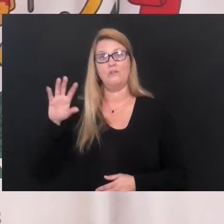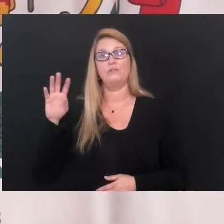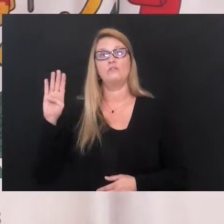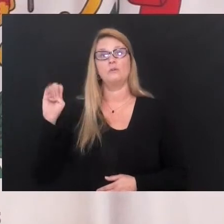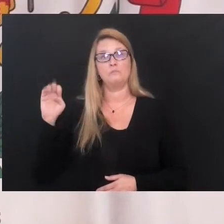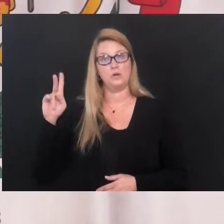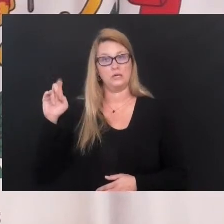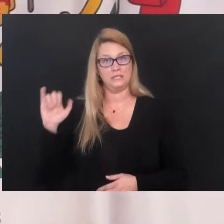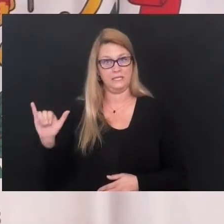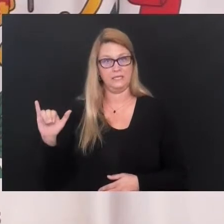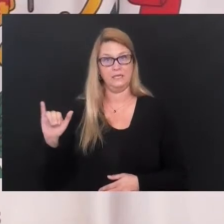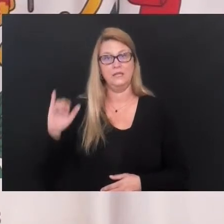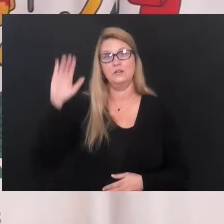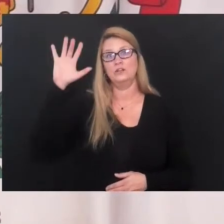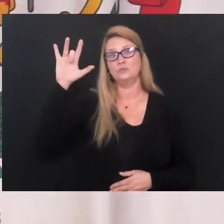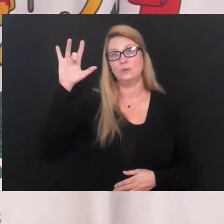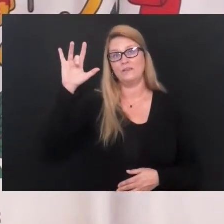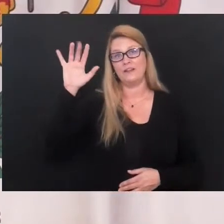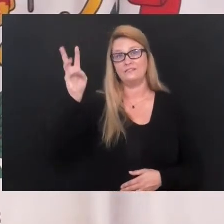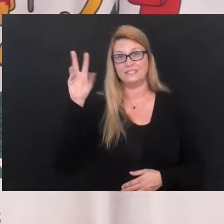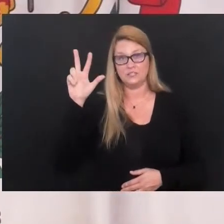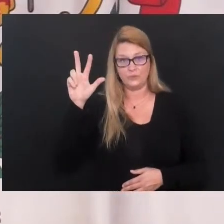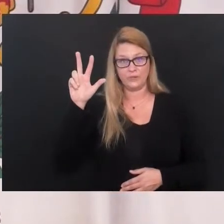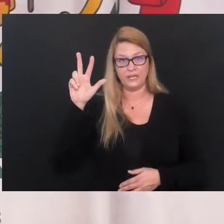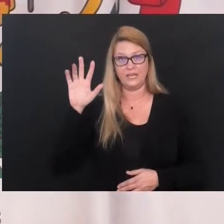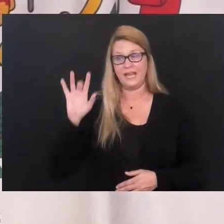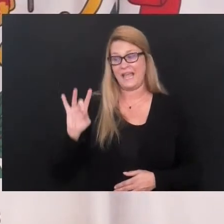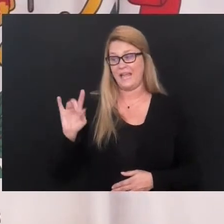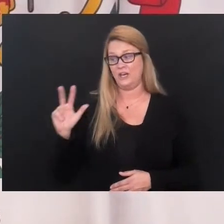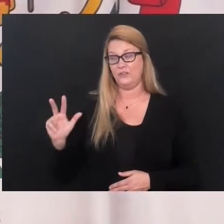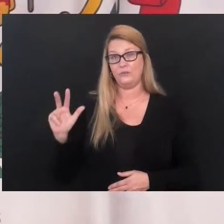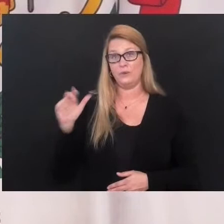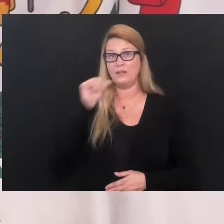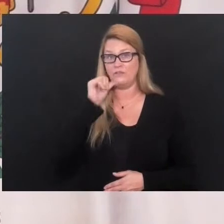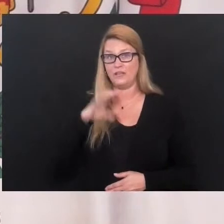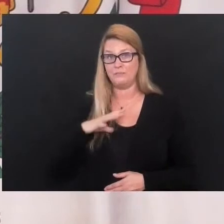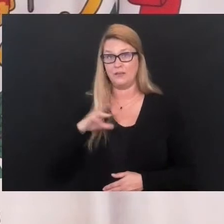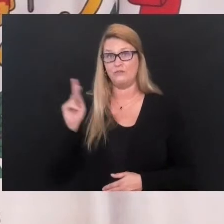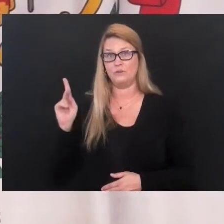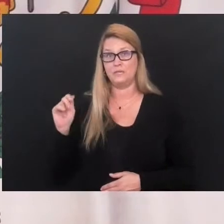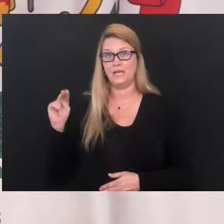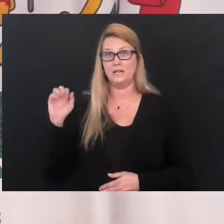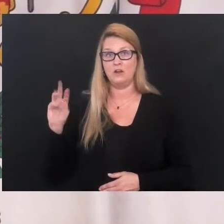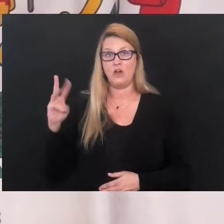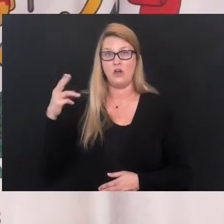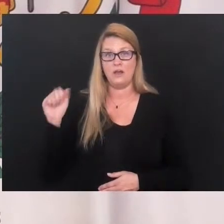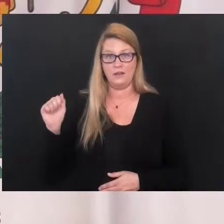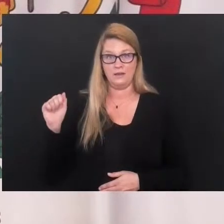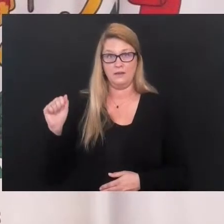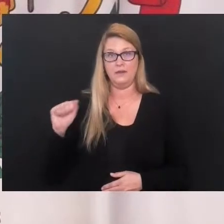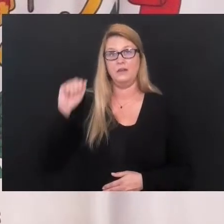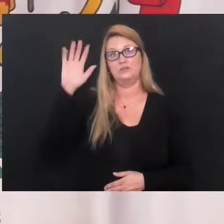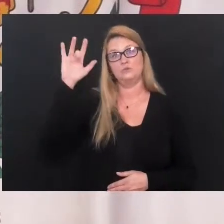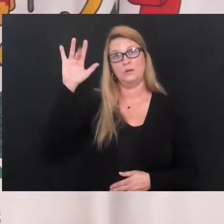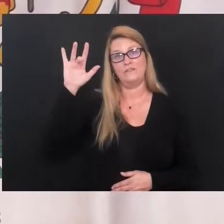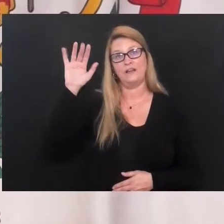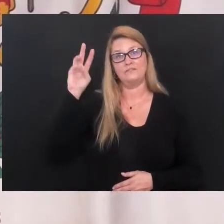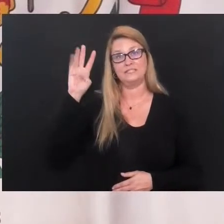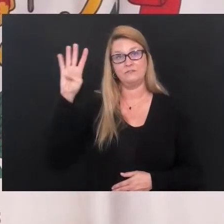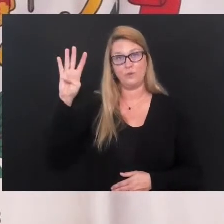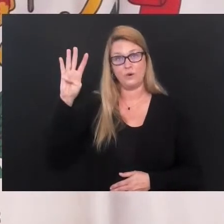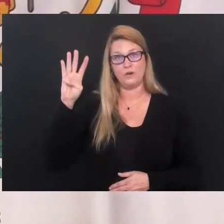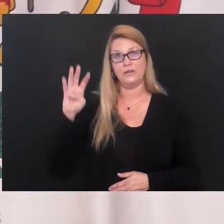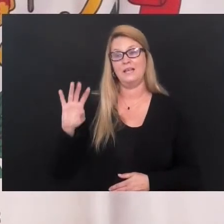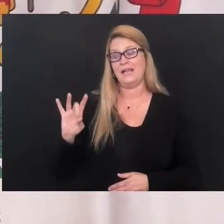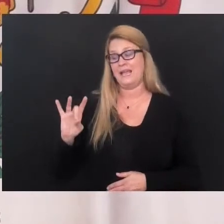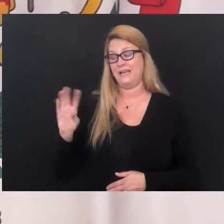County. Our 2,563rd death is an 83-year-old female from Kanawha County. Our 2,564th death